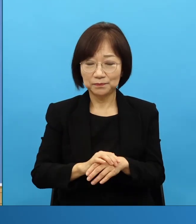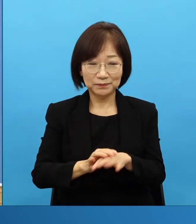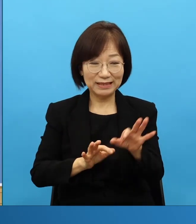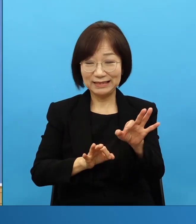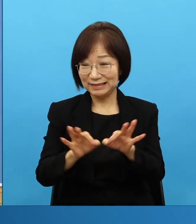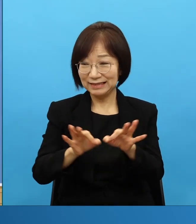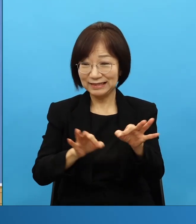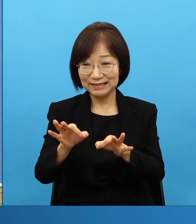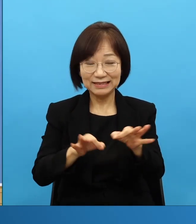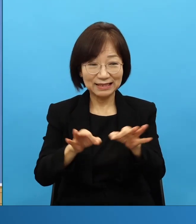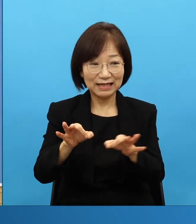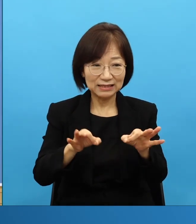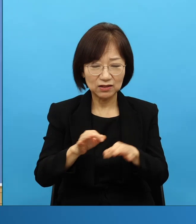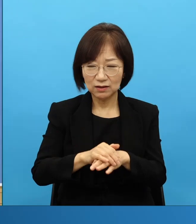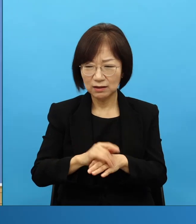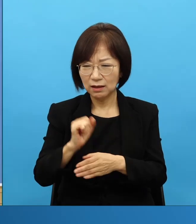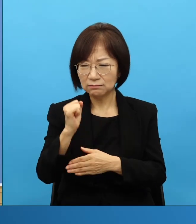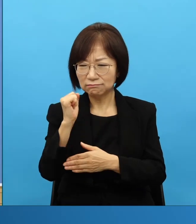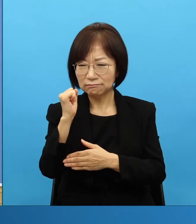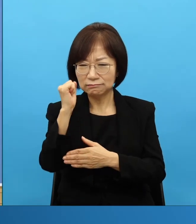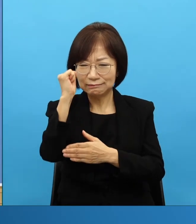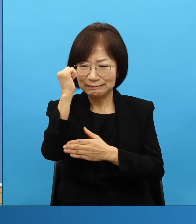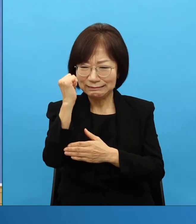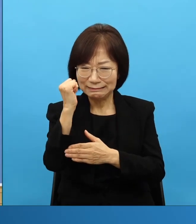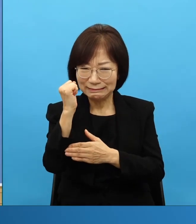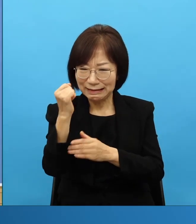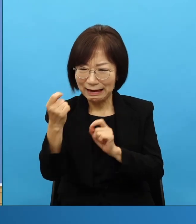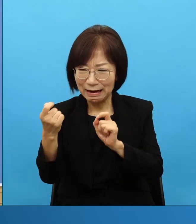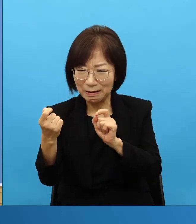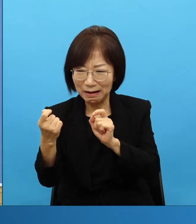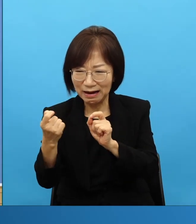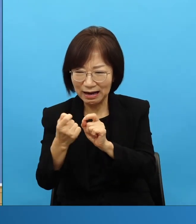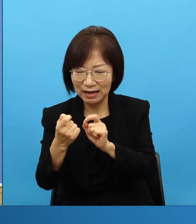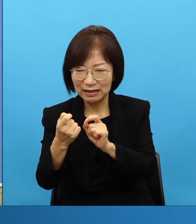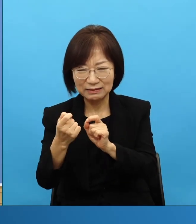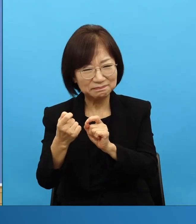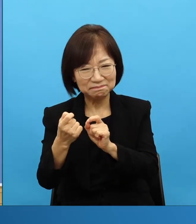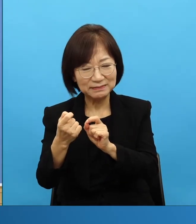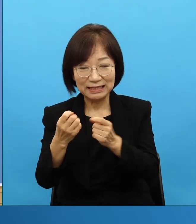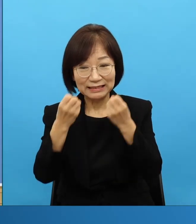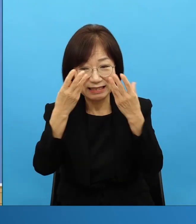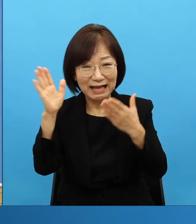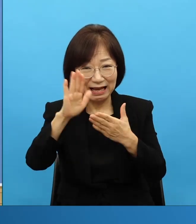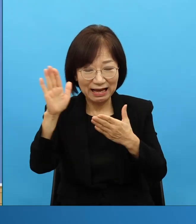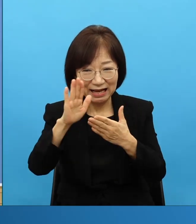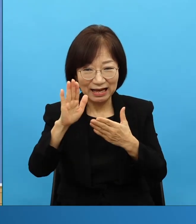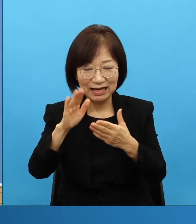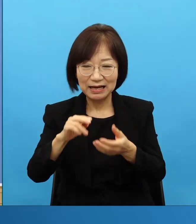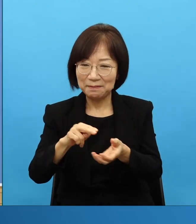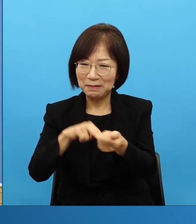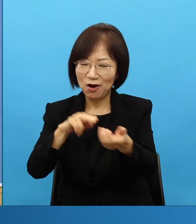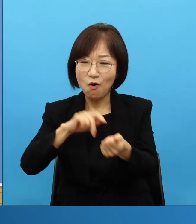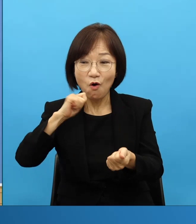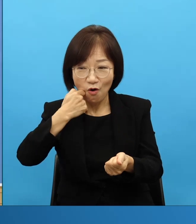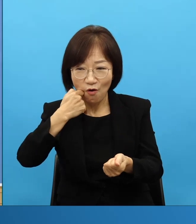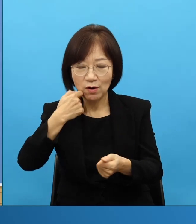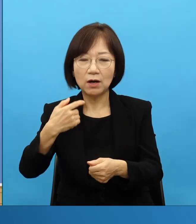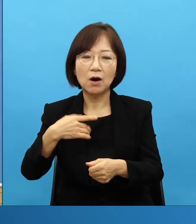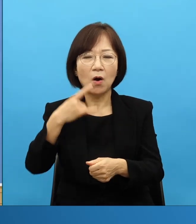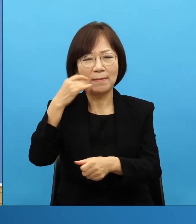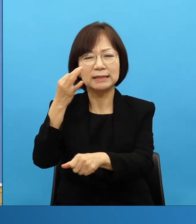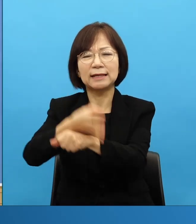so my mother, whenever she goes to the marketplace, she would always buy food in a cheap price because right before it expired.